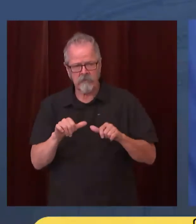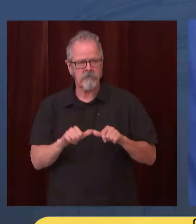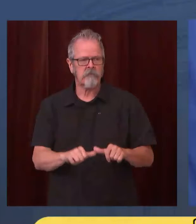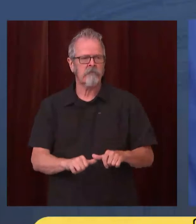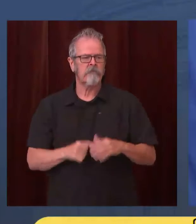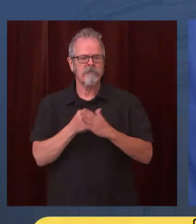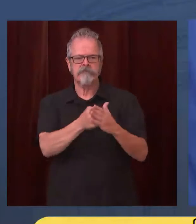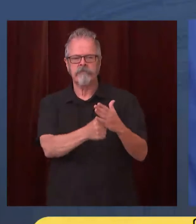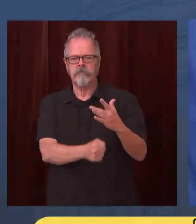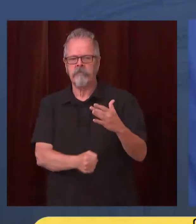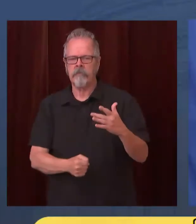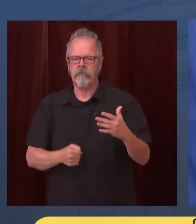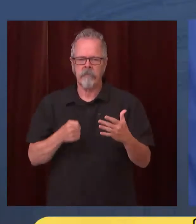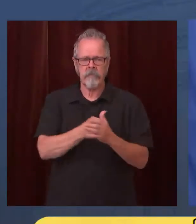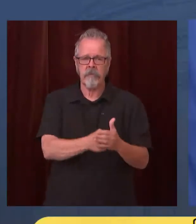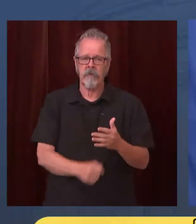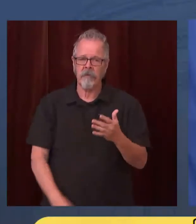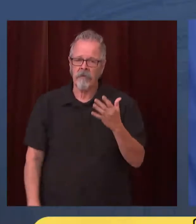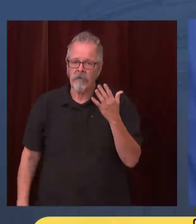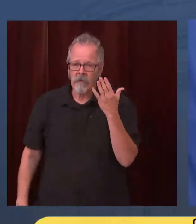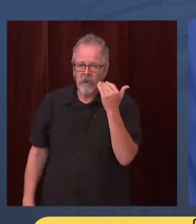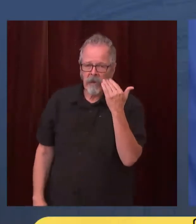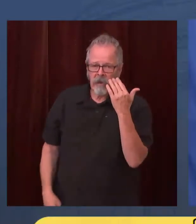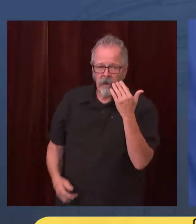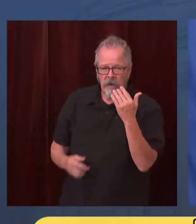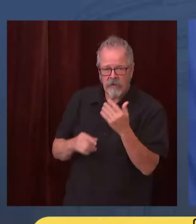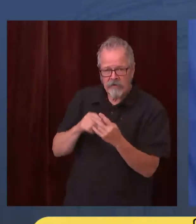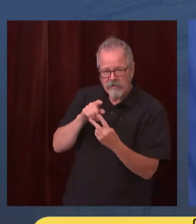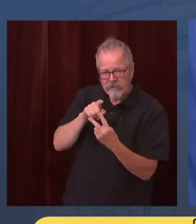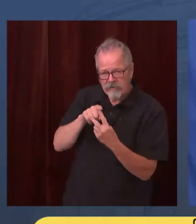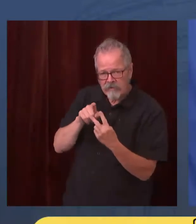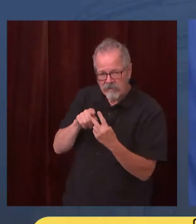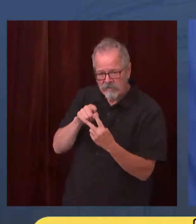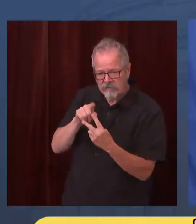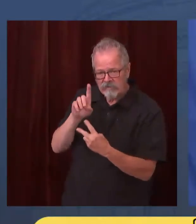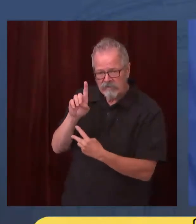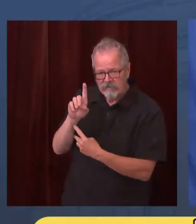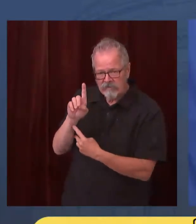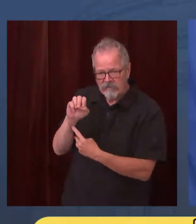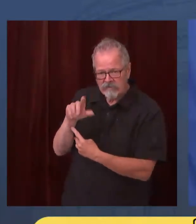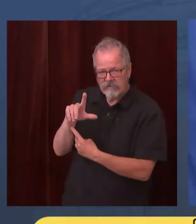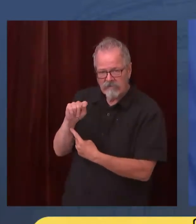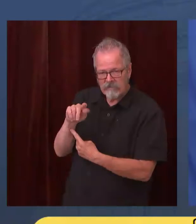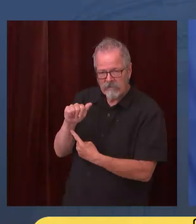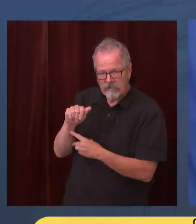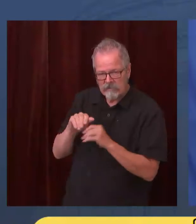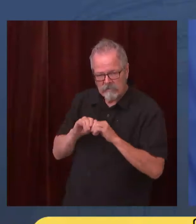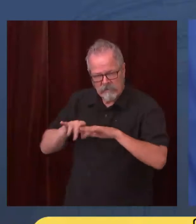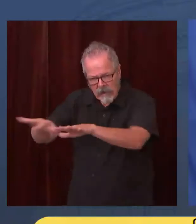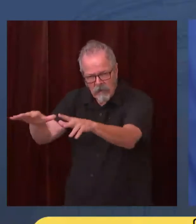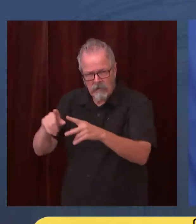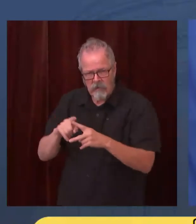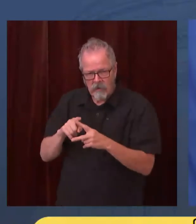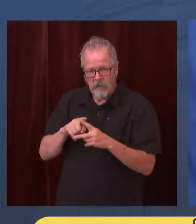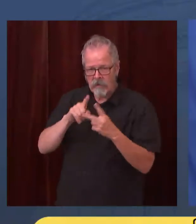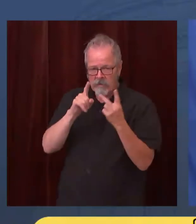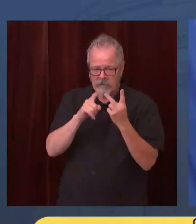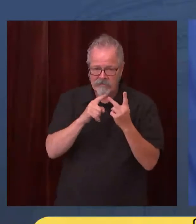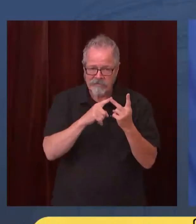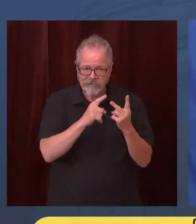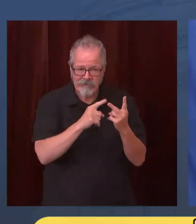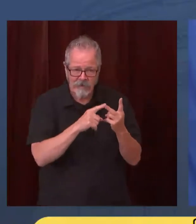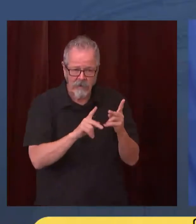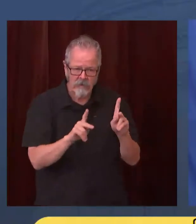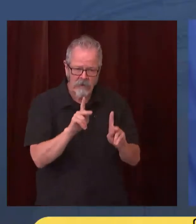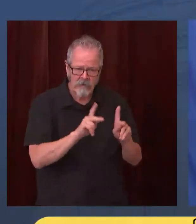things: Delta variant and those who are unvaccinated. And we want to do everything we can to require where we can